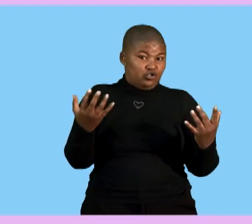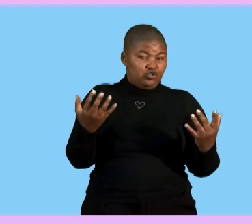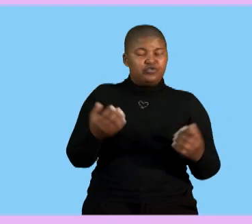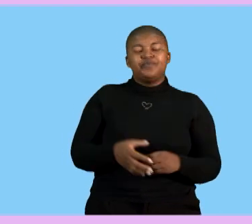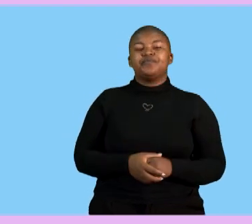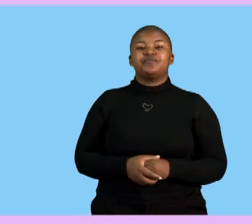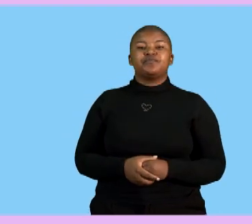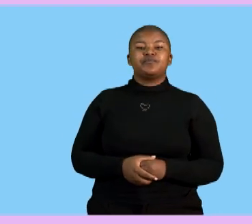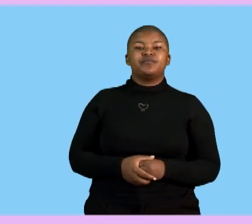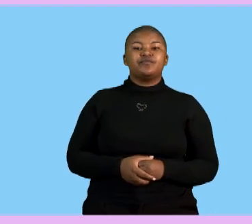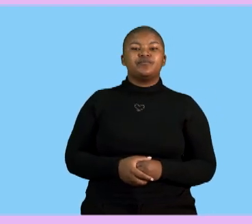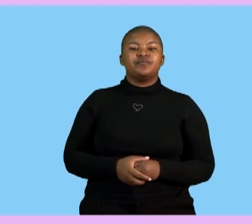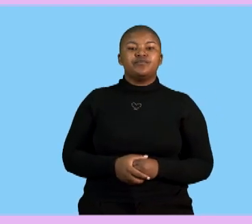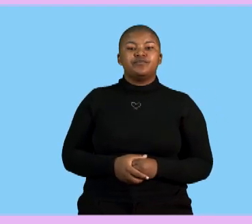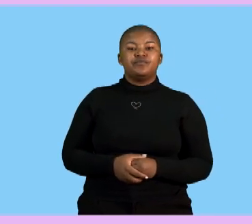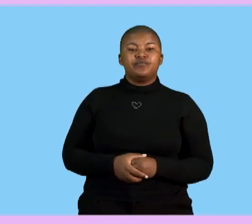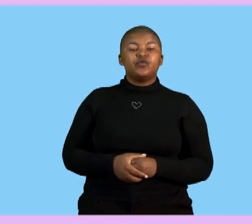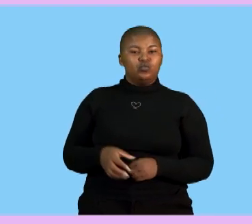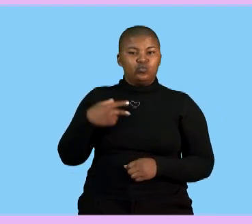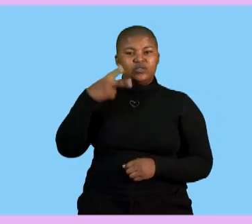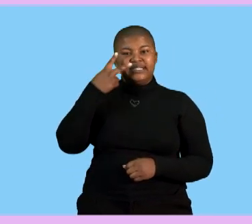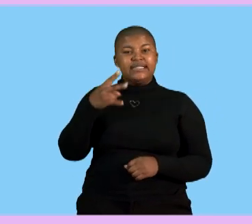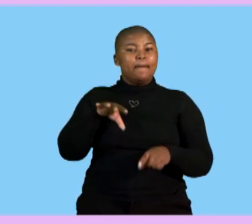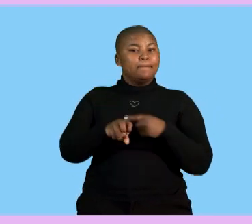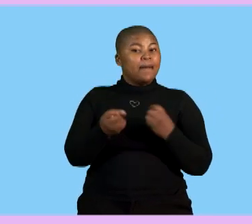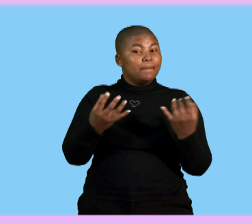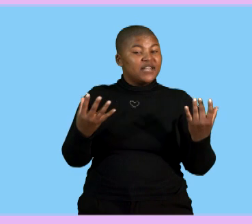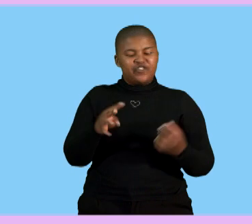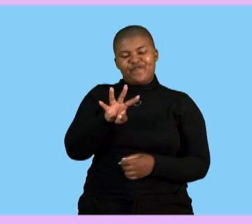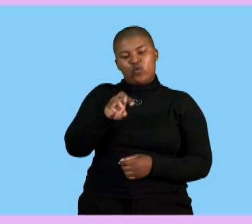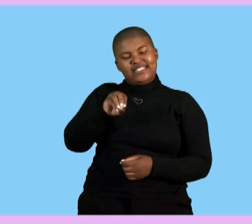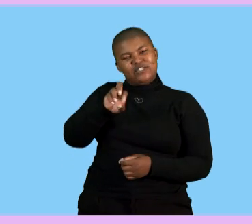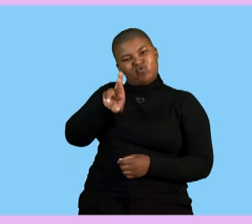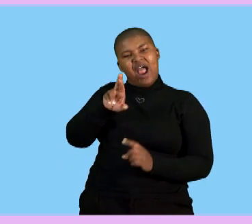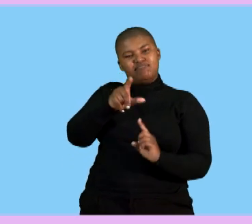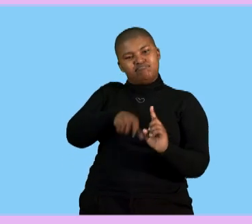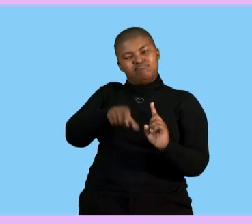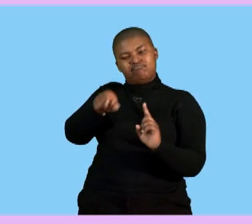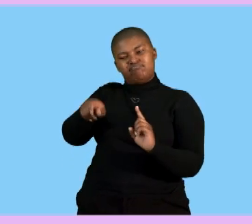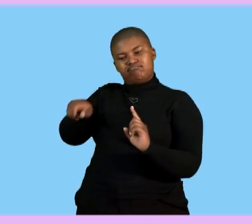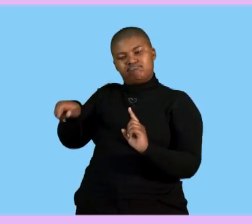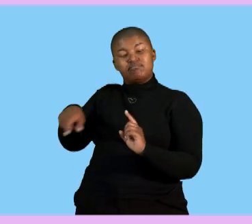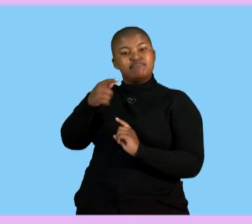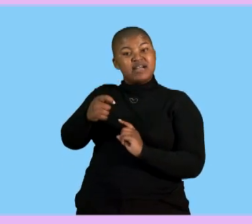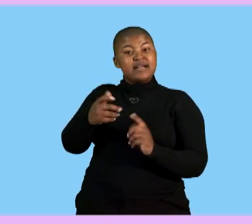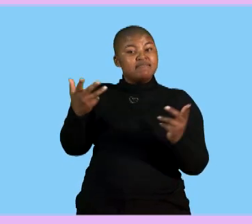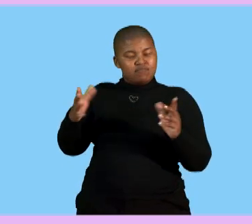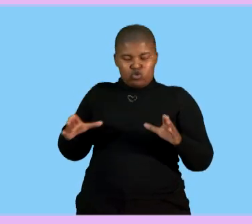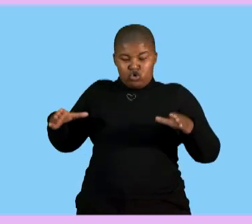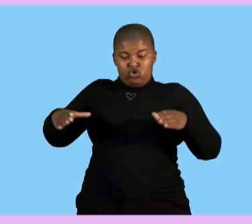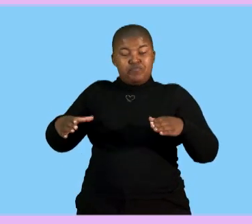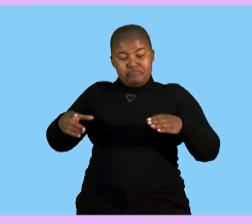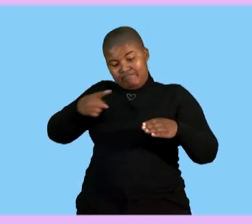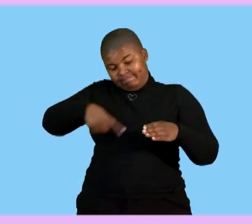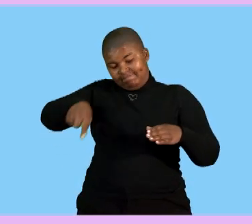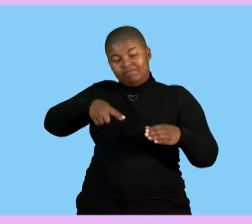the total price, the 2,000, and then we will see it is 40 Rand. So if a group